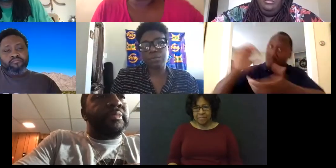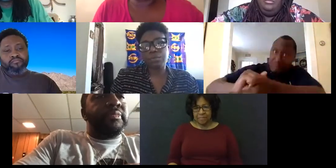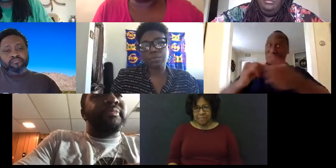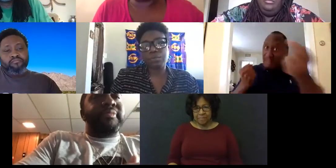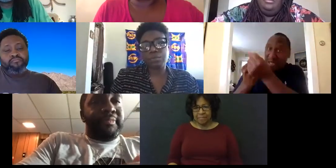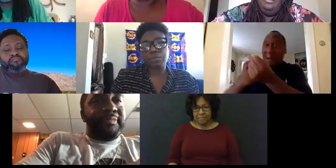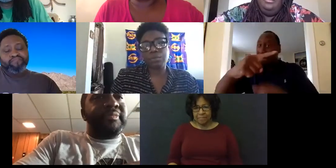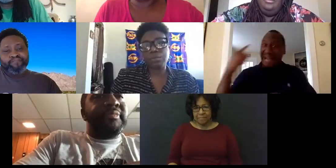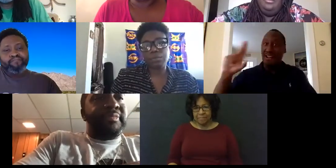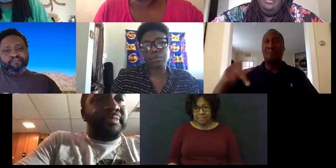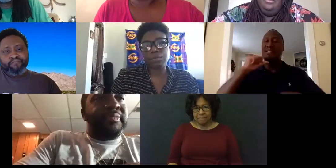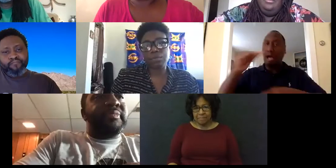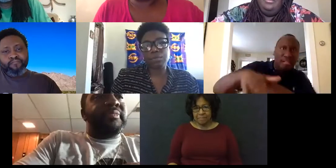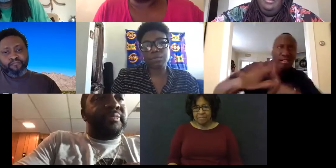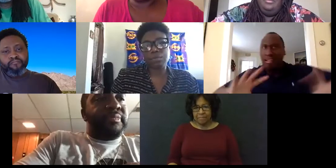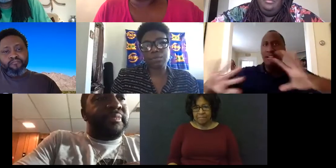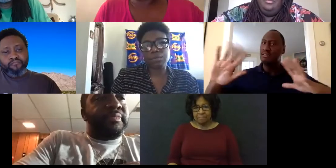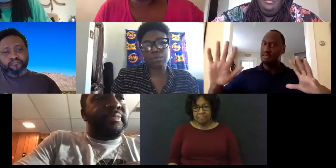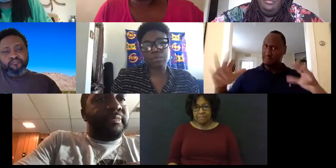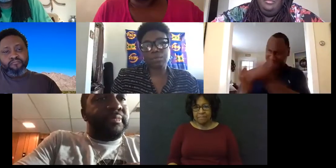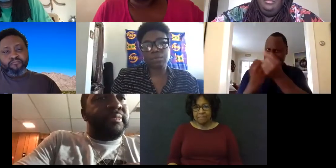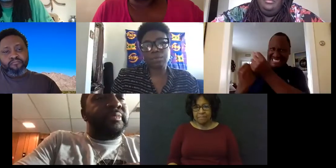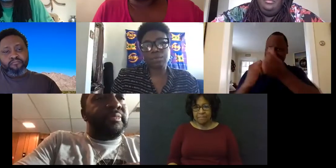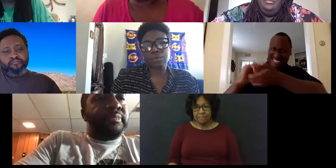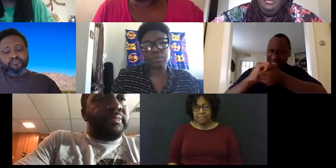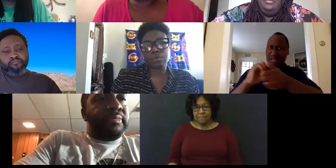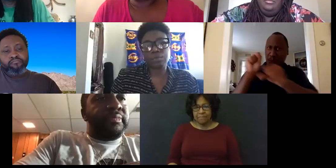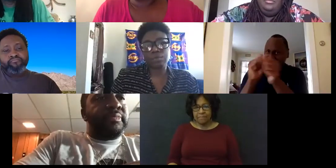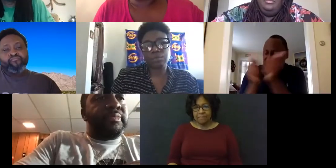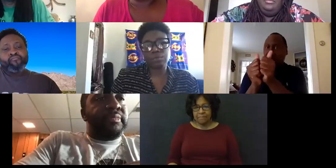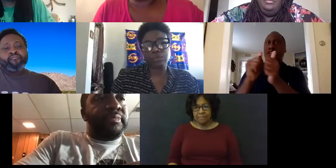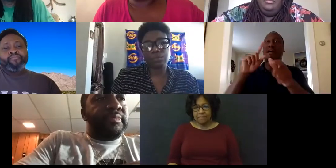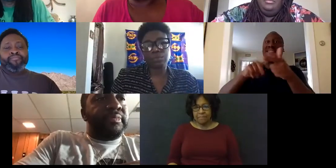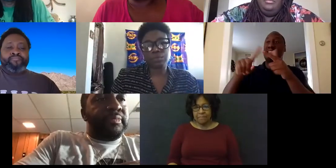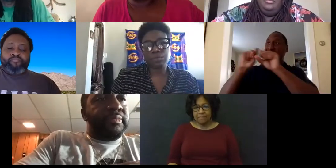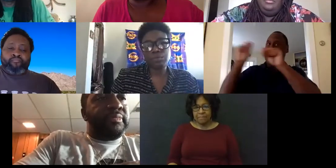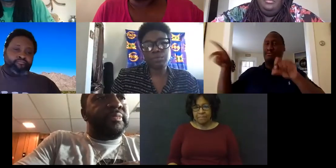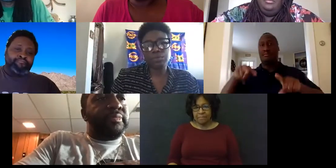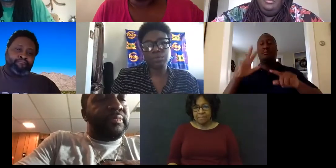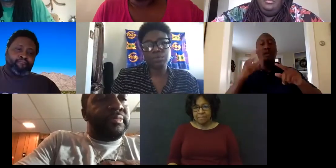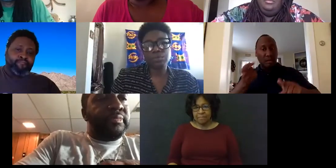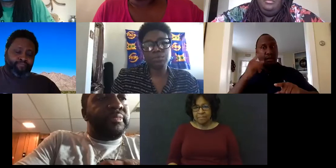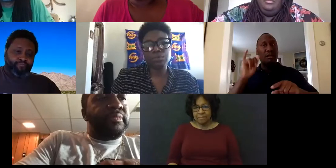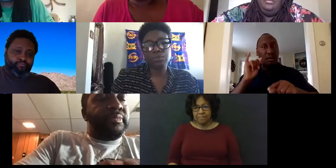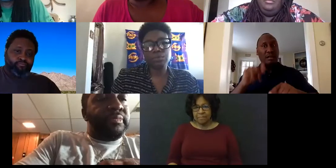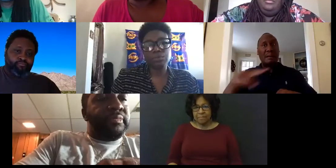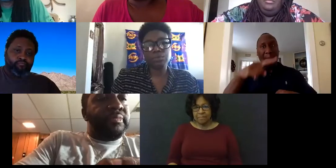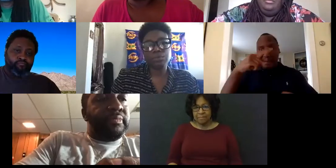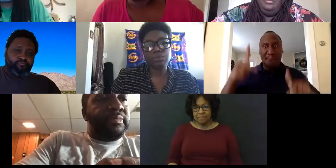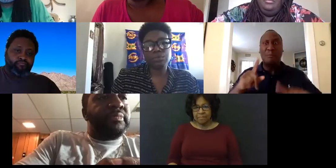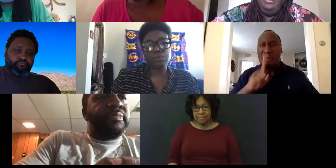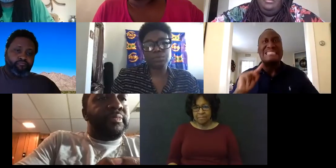That's what we have to do. We have to collaborate, work together, support one another, and stick